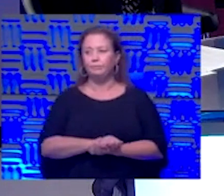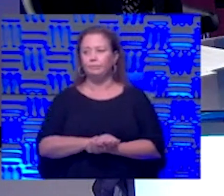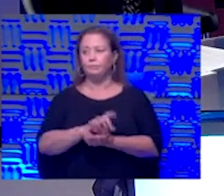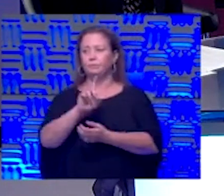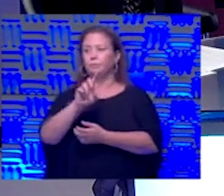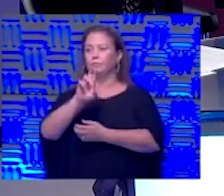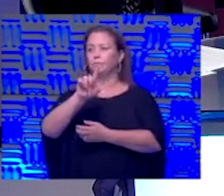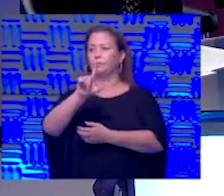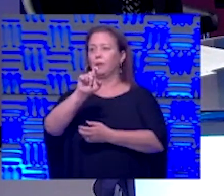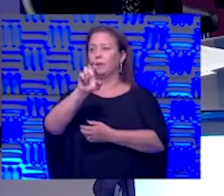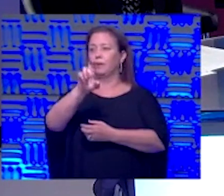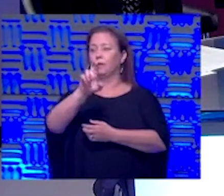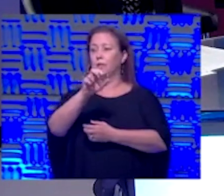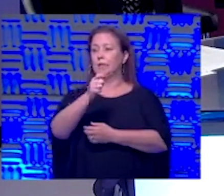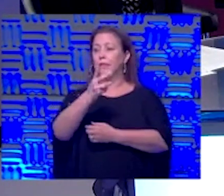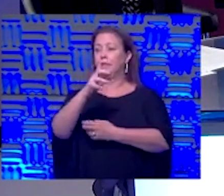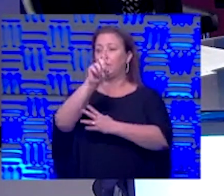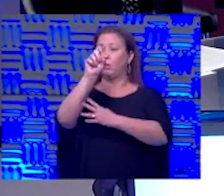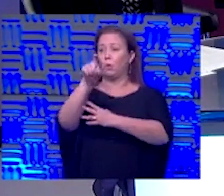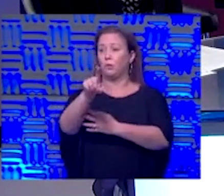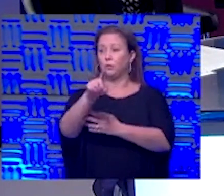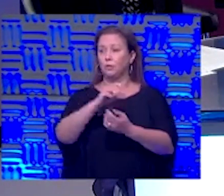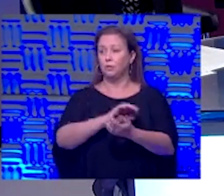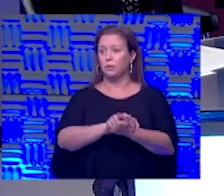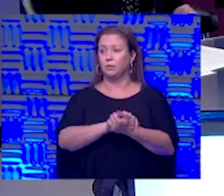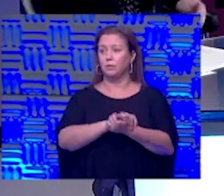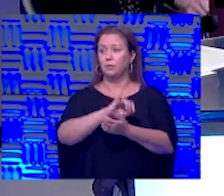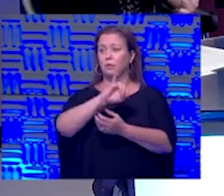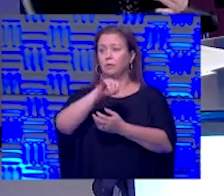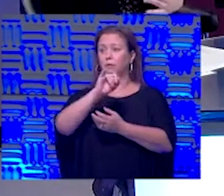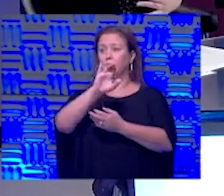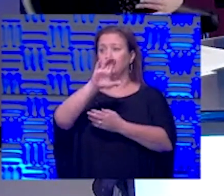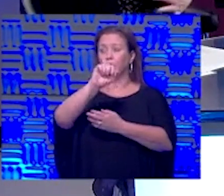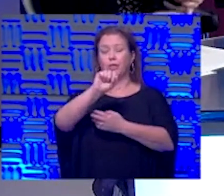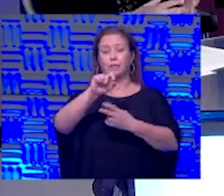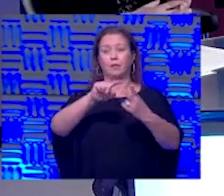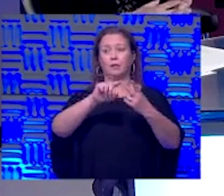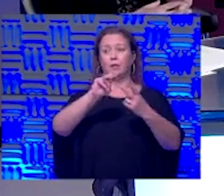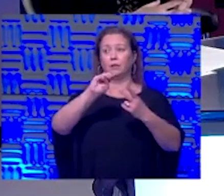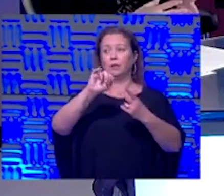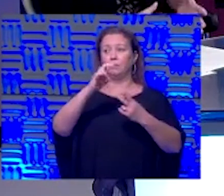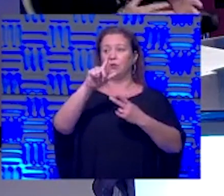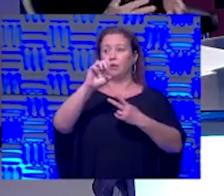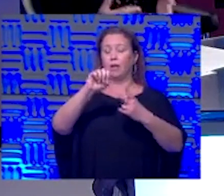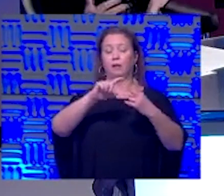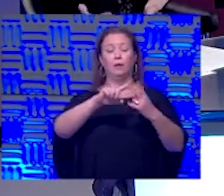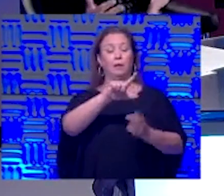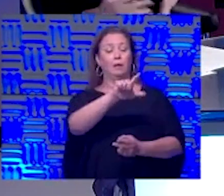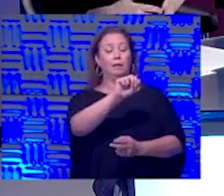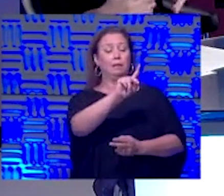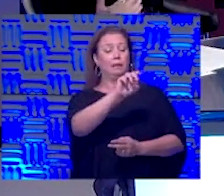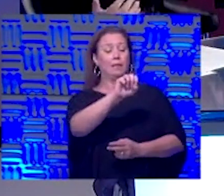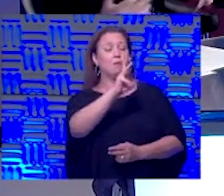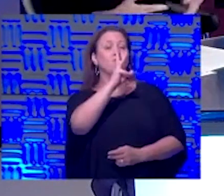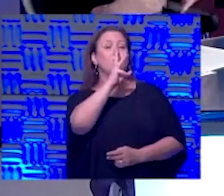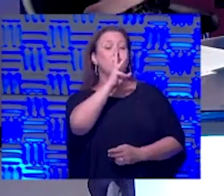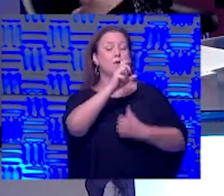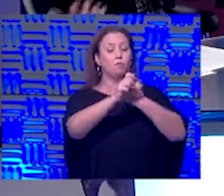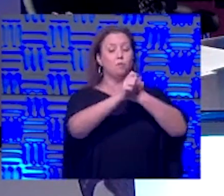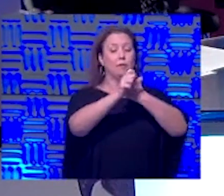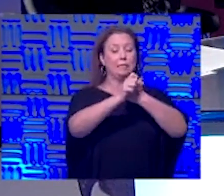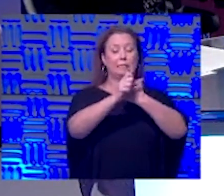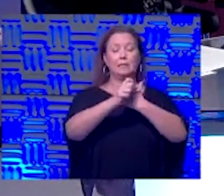Dr. Lauer, a couple of questions. Jessica asked, and Michelle asked, is lake water at risk for kids to swim in? And what are you thinking about all the